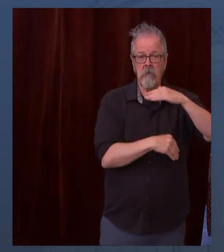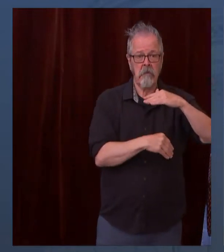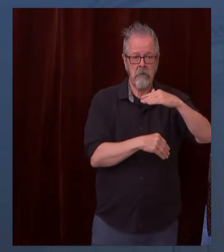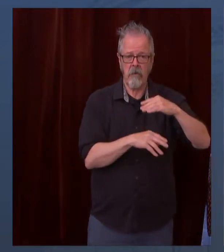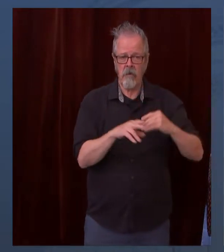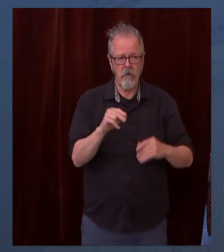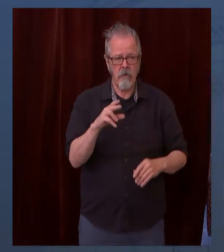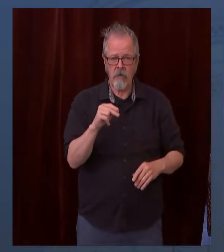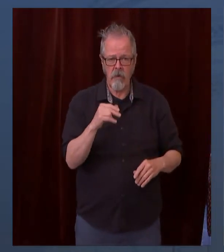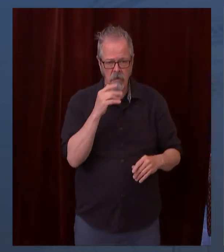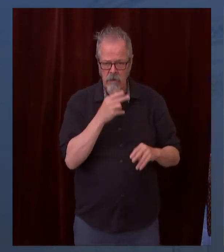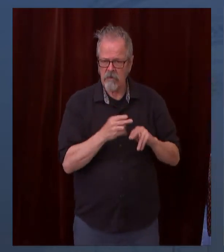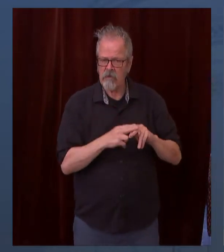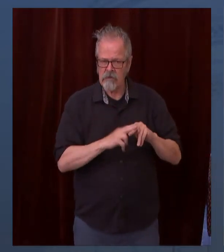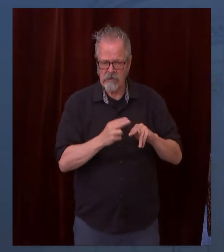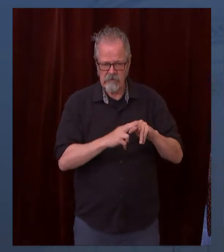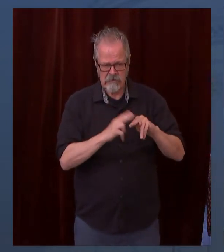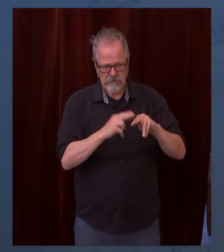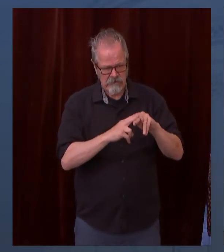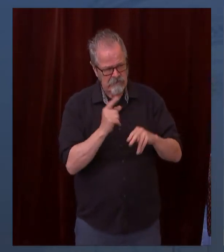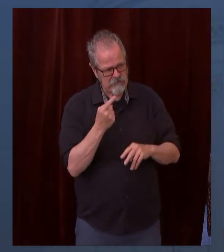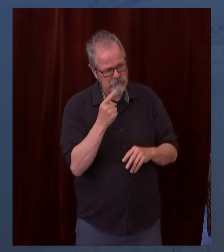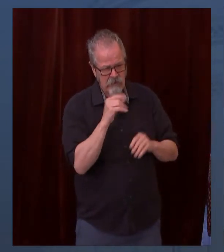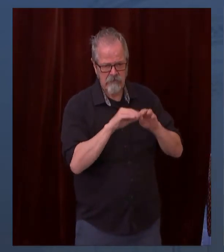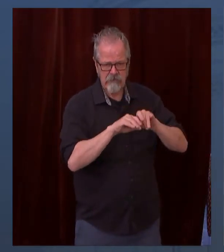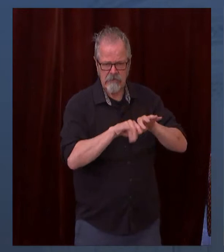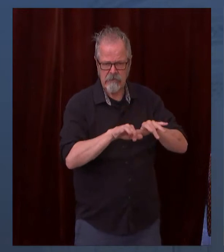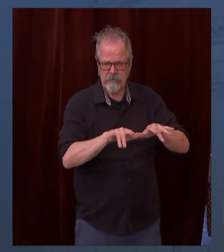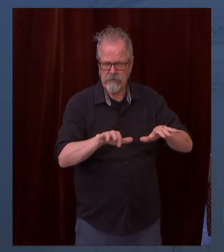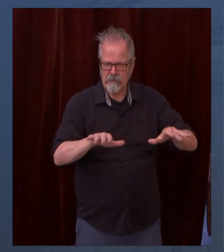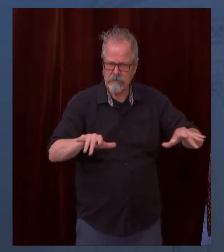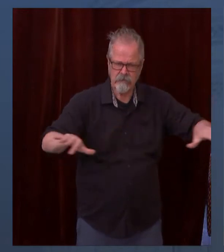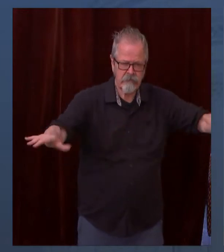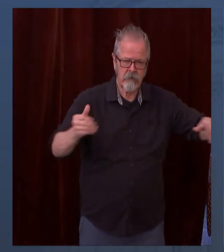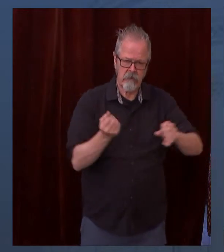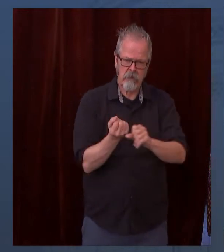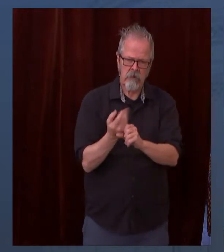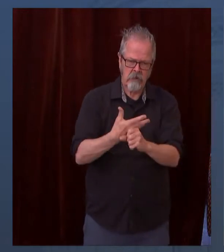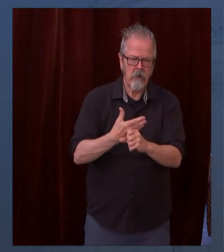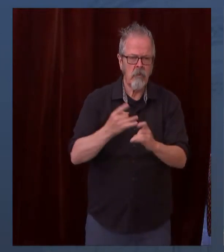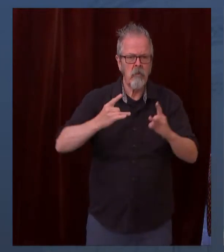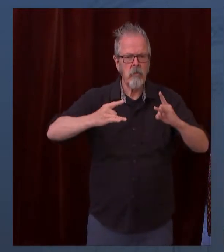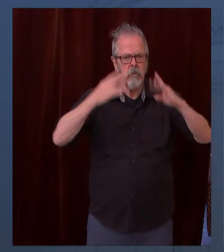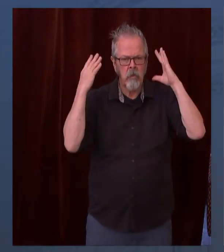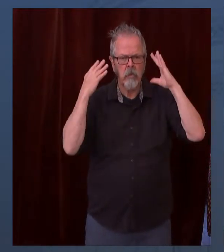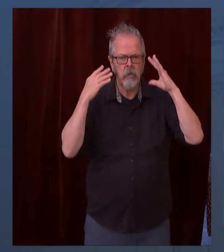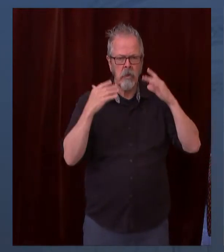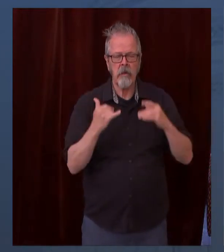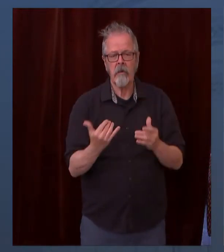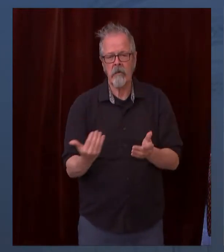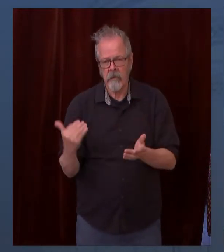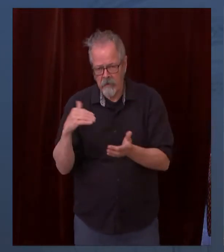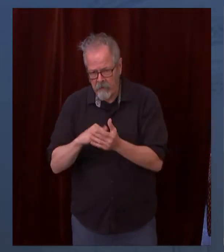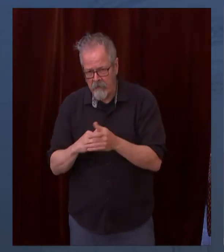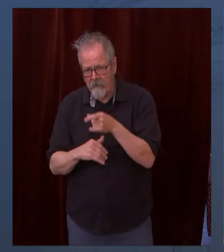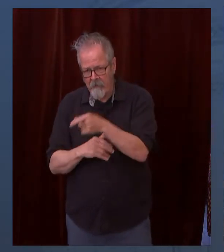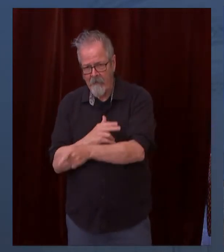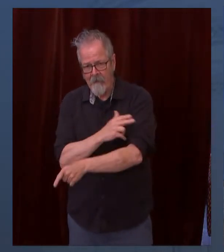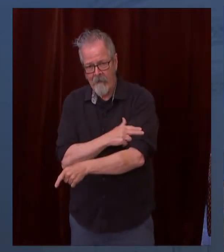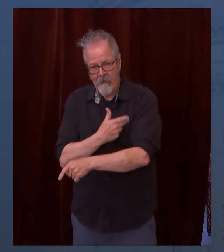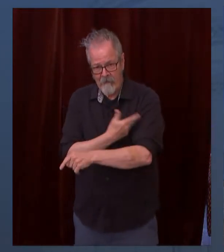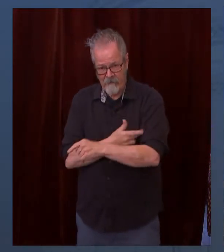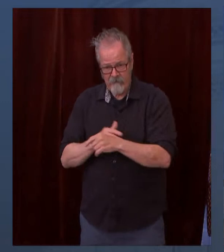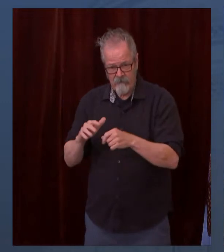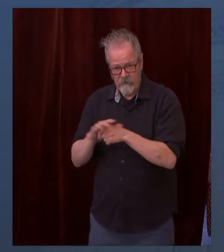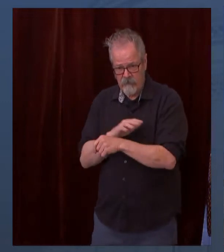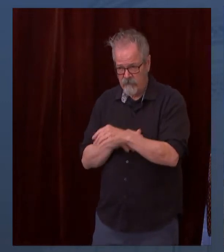very dangerous, that has the capacity to overwhelm our hospitals as these numbers continue to rise. And